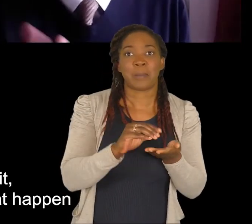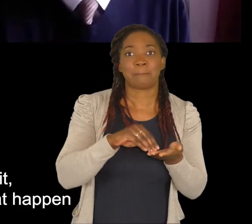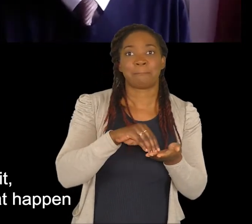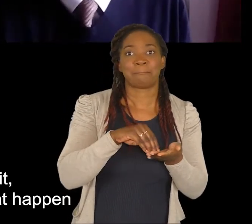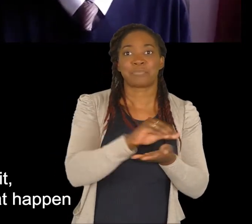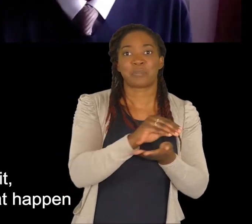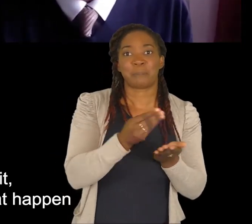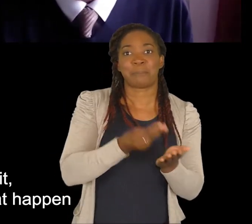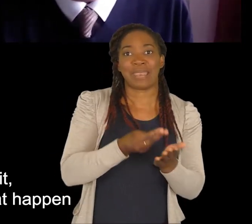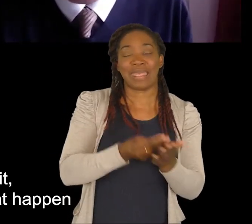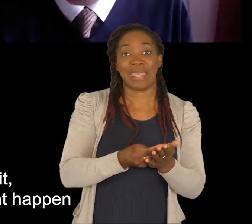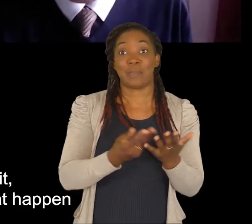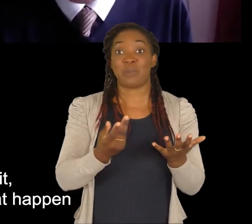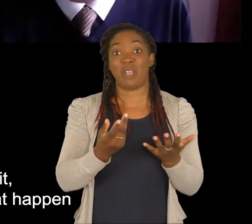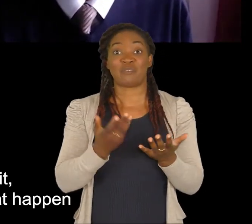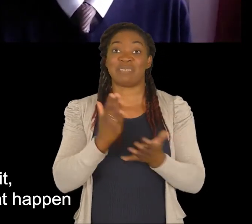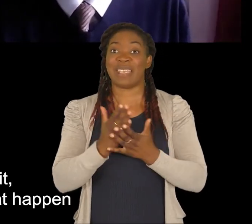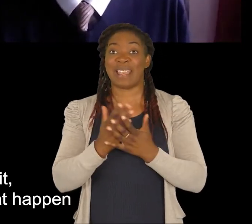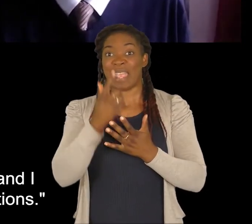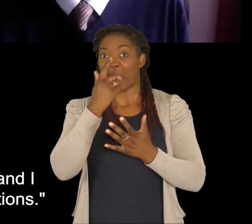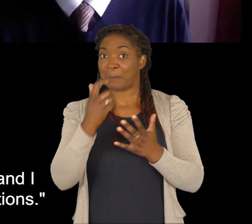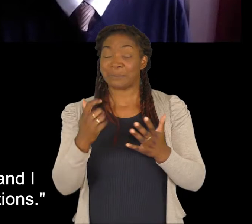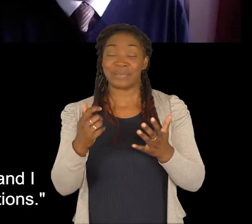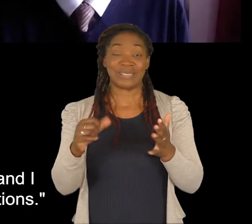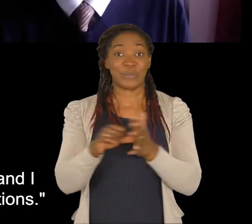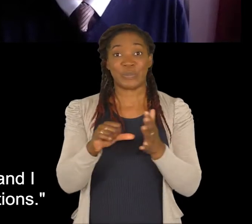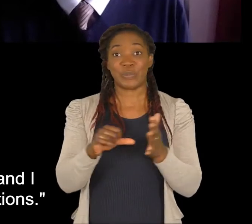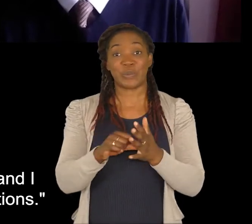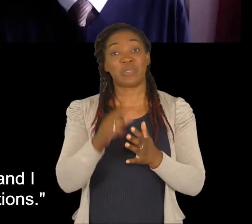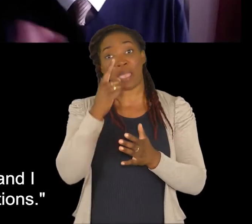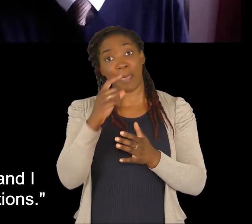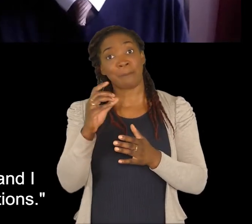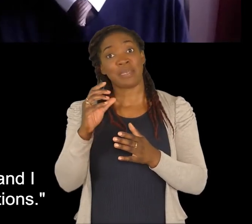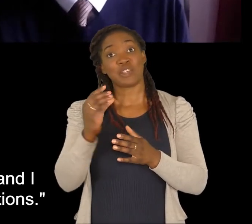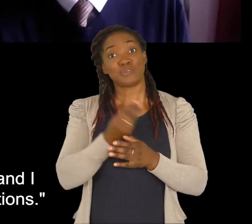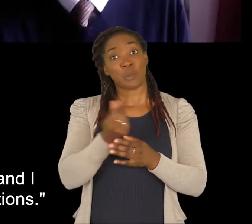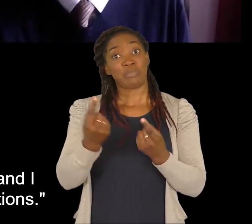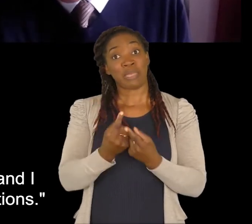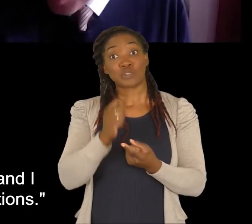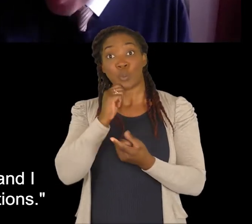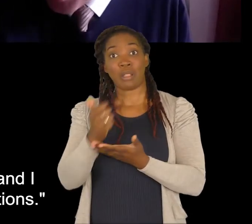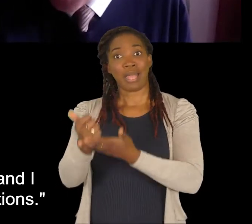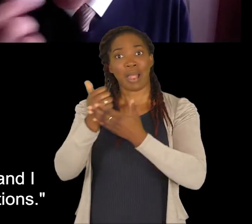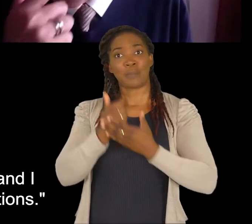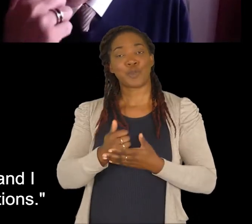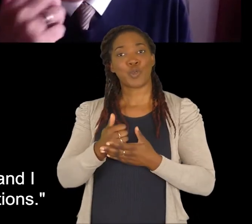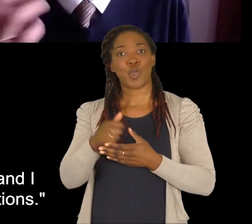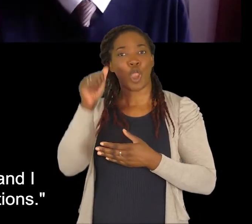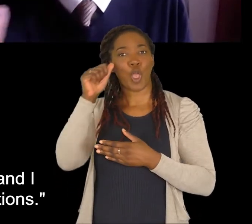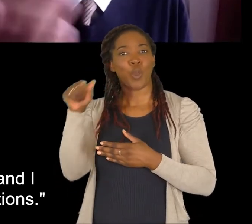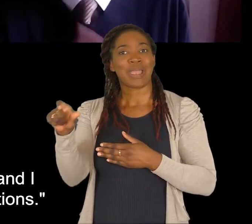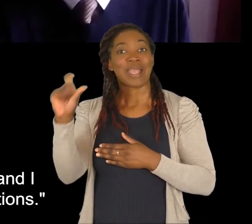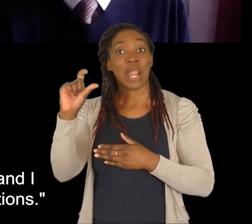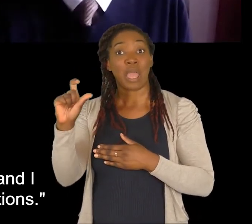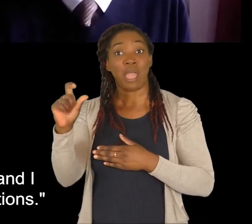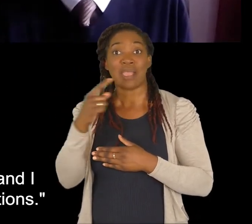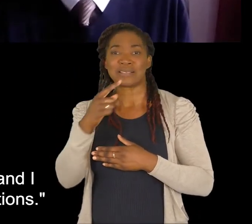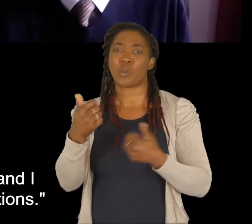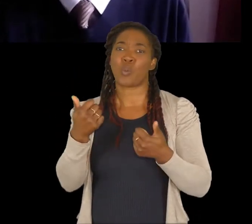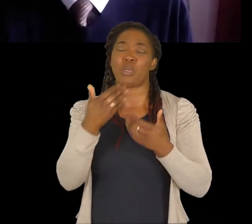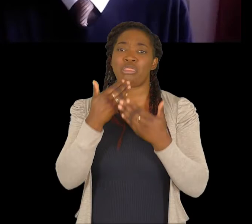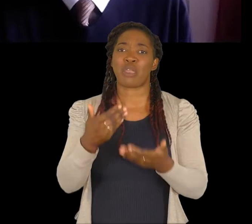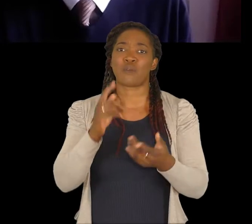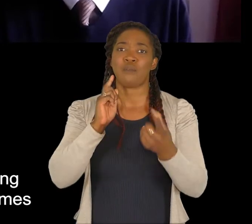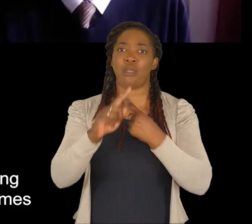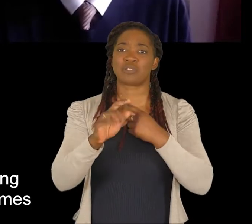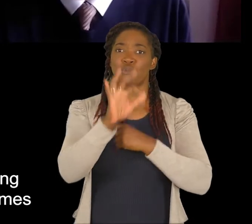won't work. Now, there could be small things that happen that give you that strength. So you just said, Claire, I can just see here, thank you for answering